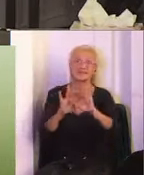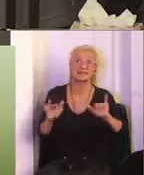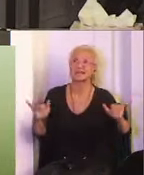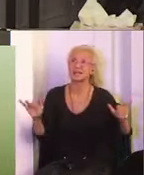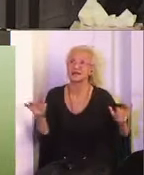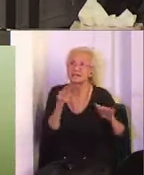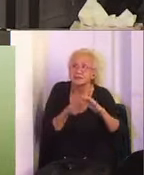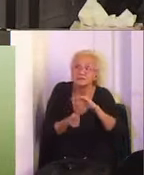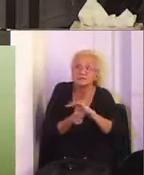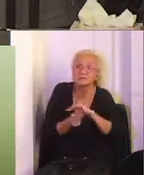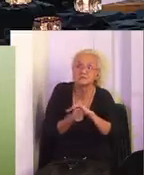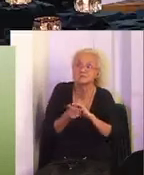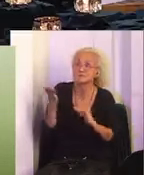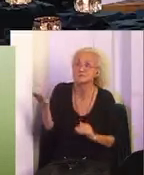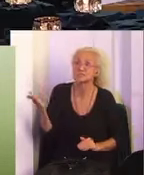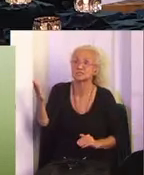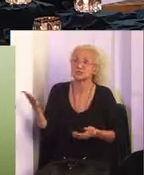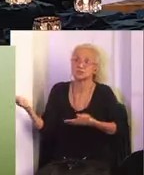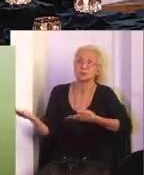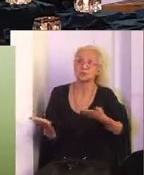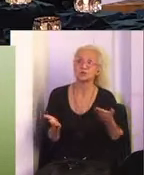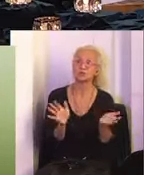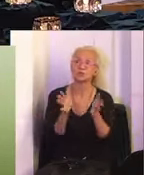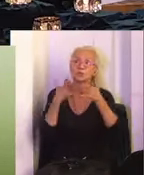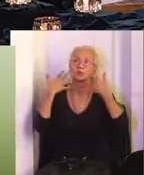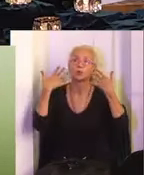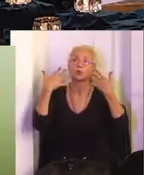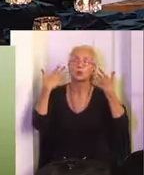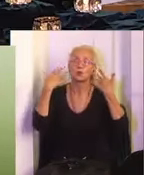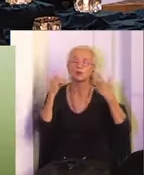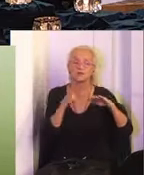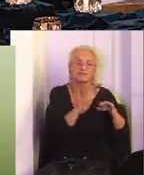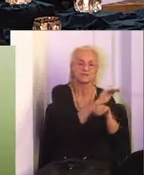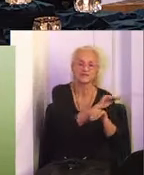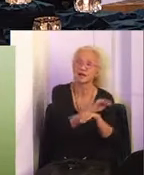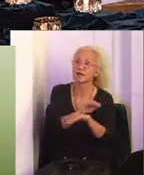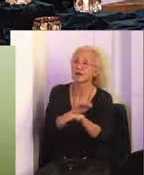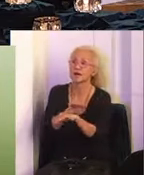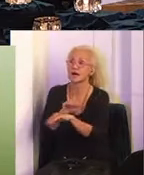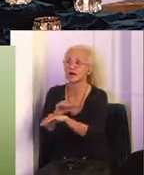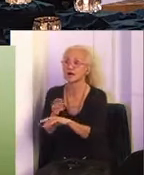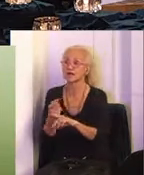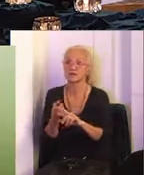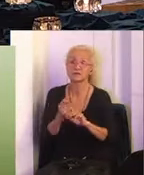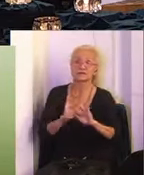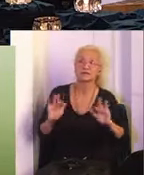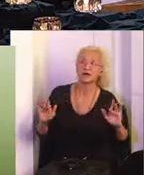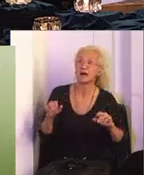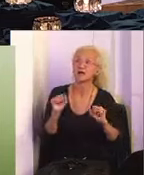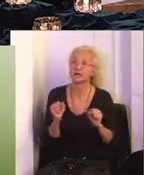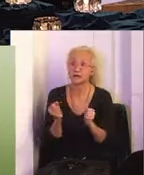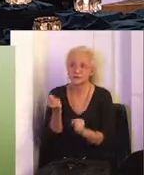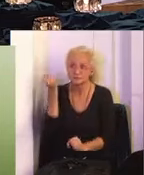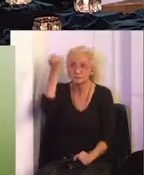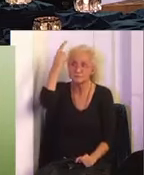Yet conceals to bring us a coolness of night. One can